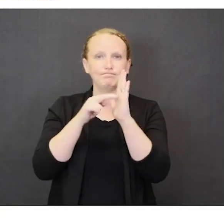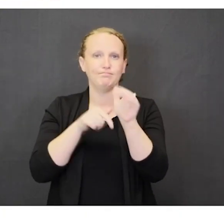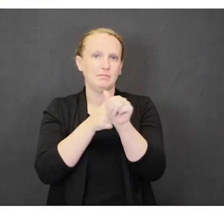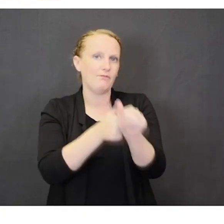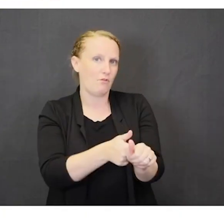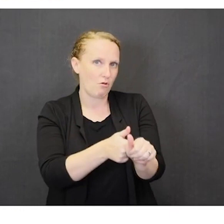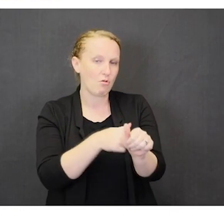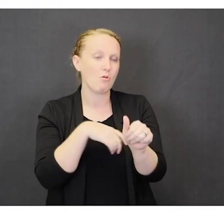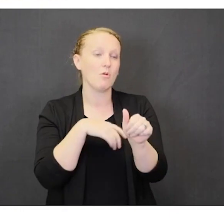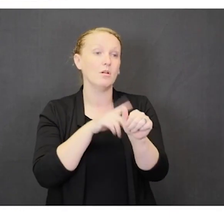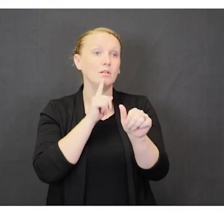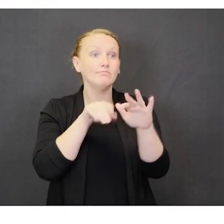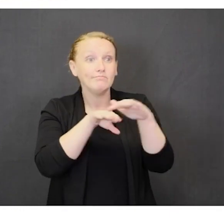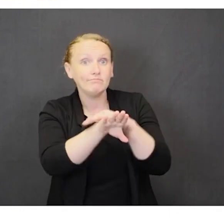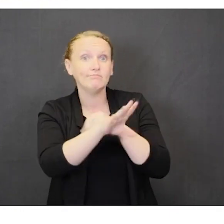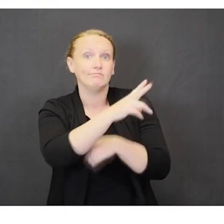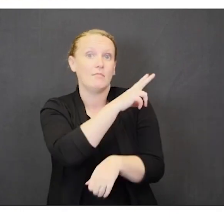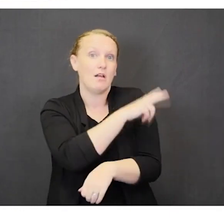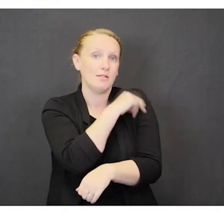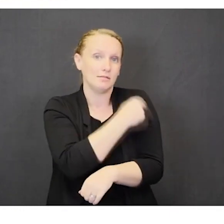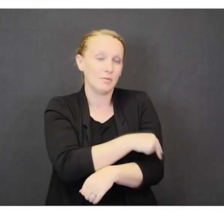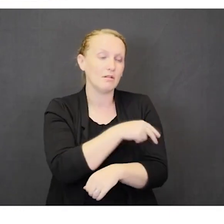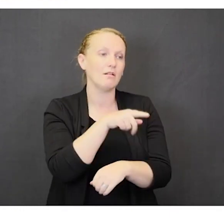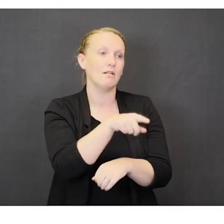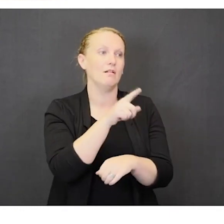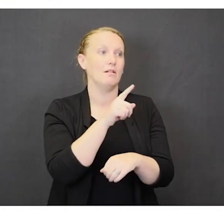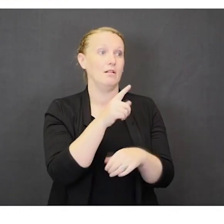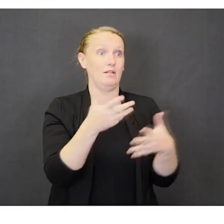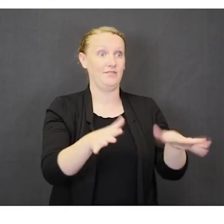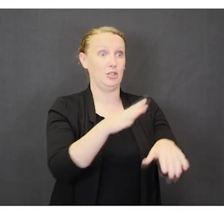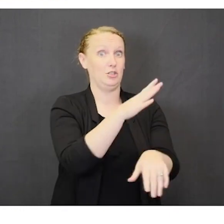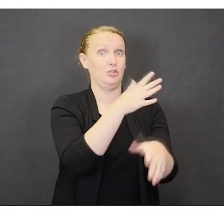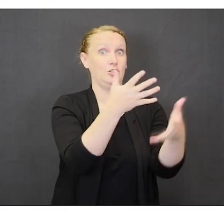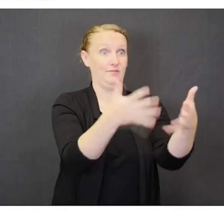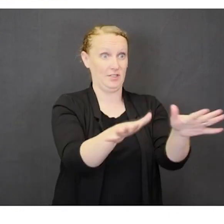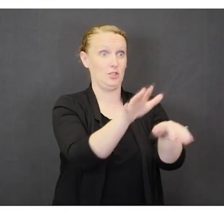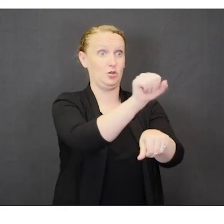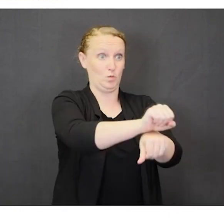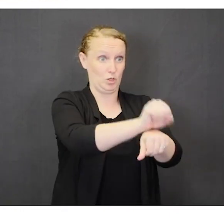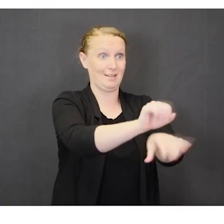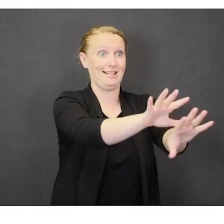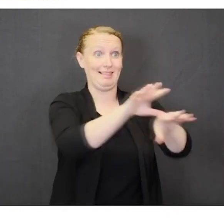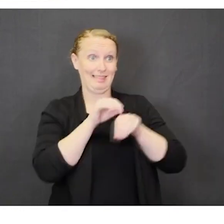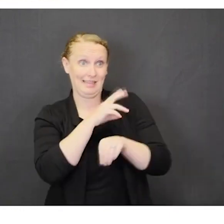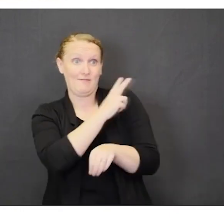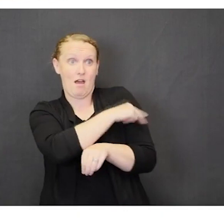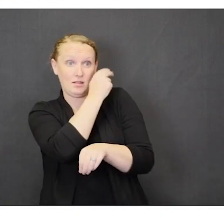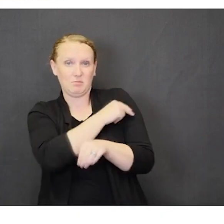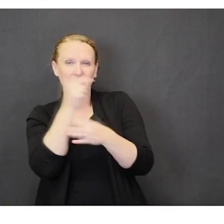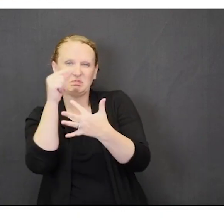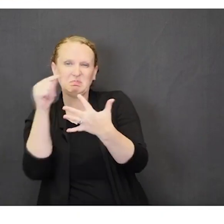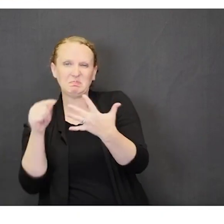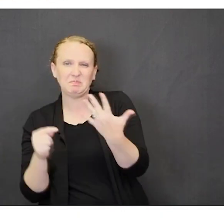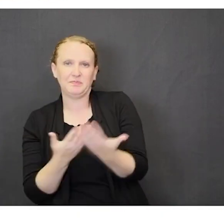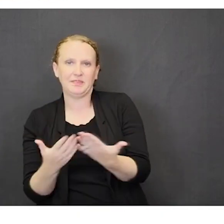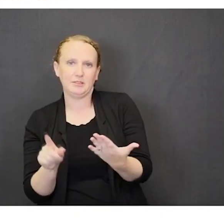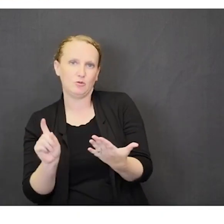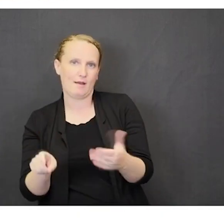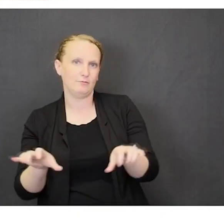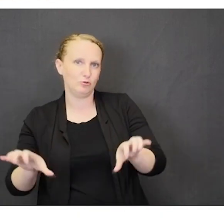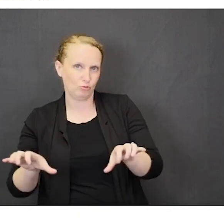follow when you go to the hospital, as soon as you leave the hospital, there's protocols for you to follow